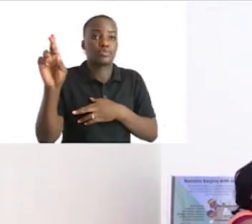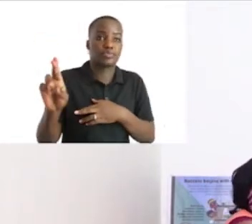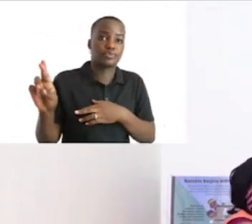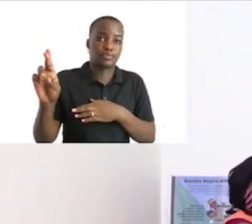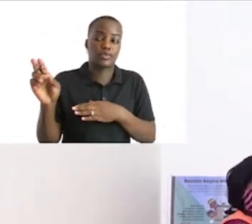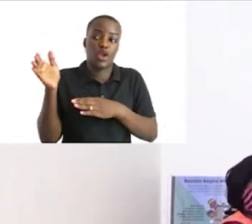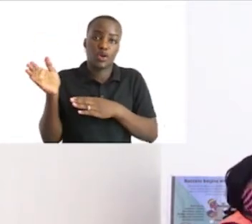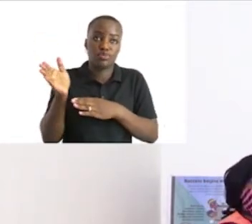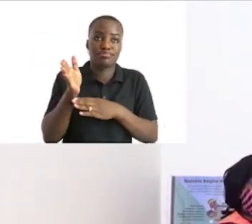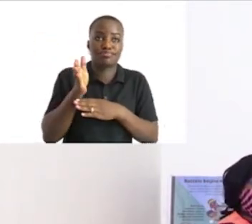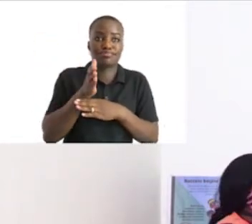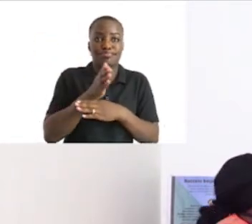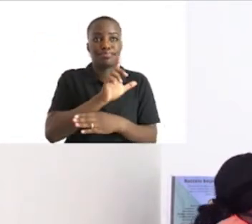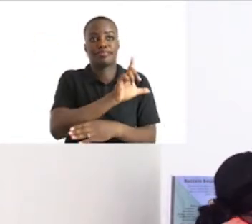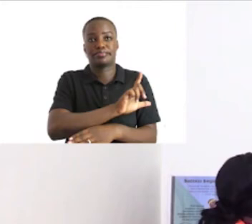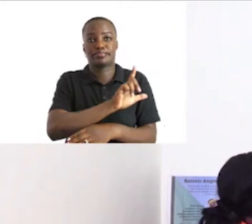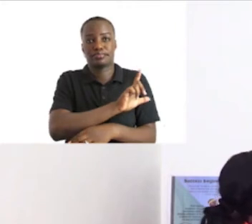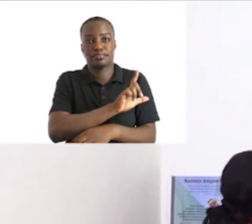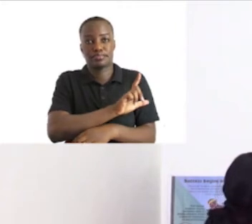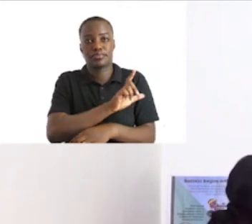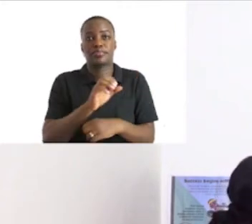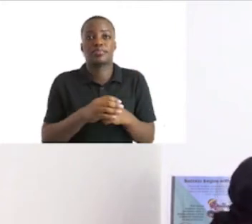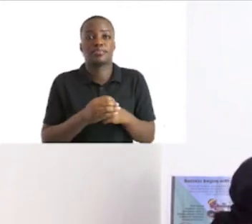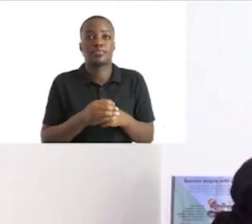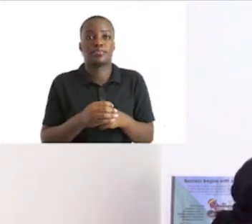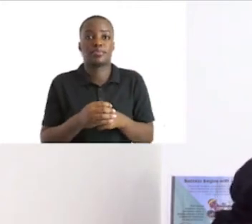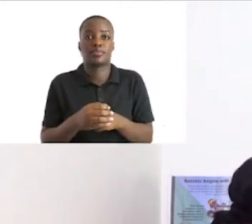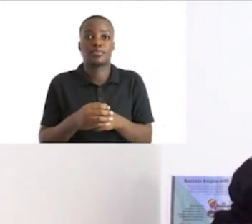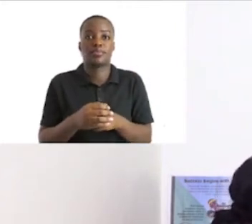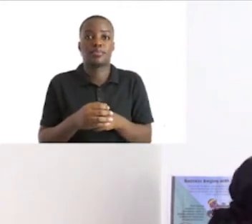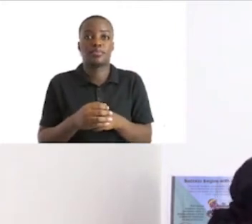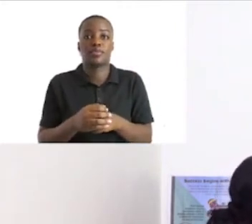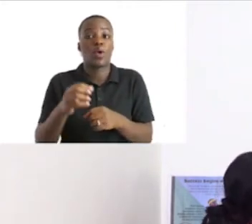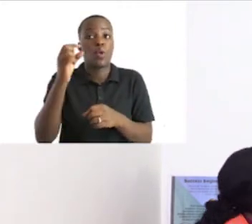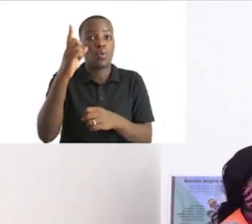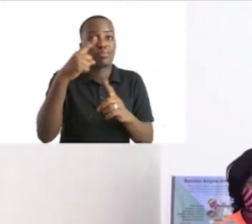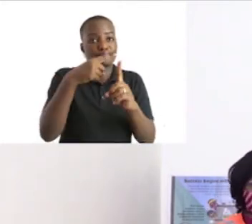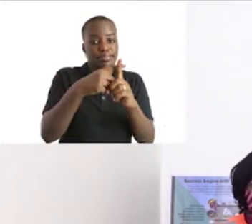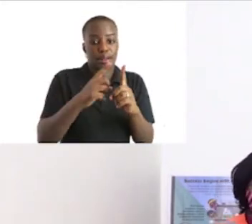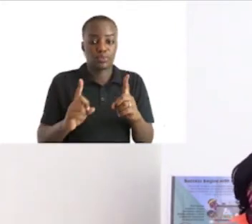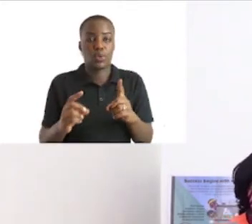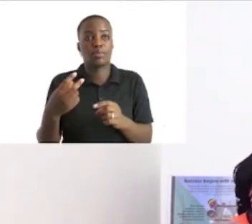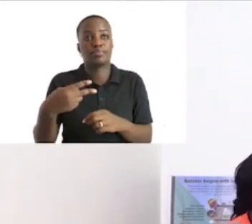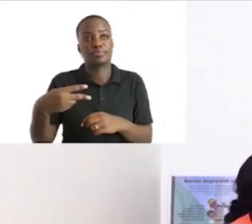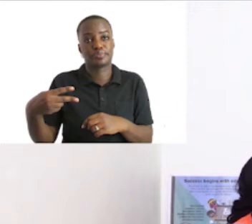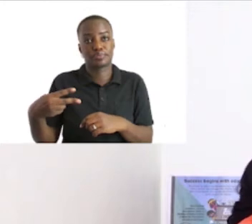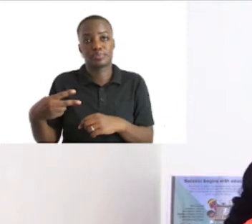and then come to the left. So we say 1 plus 1